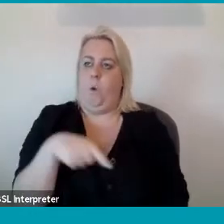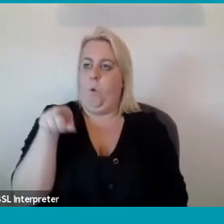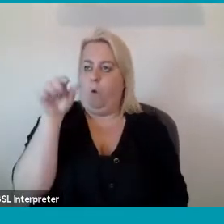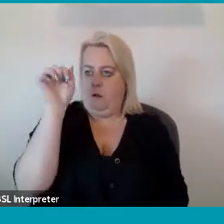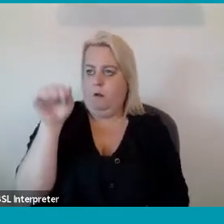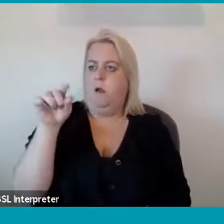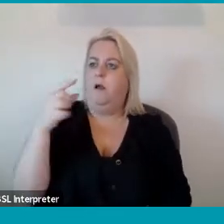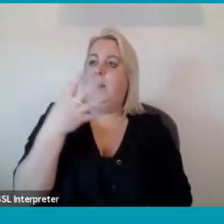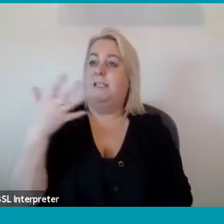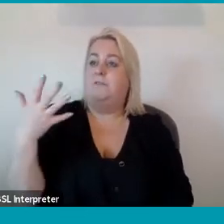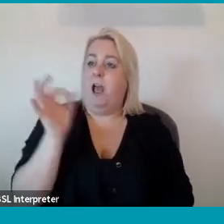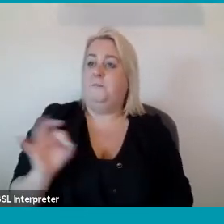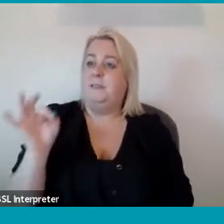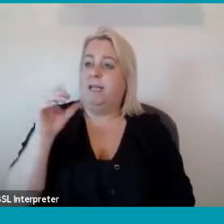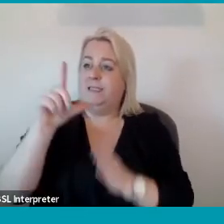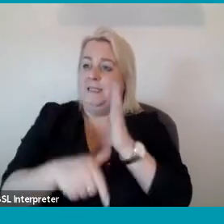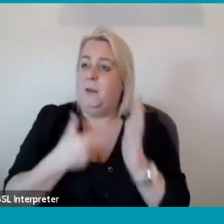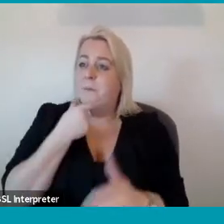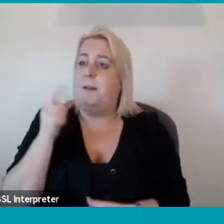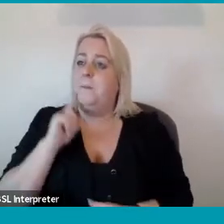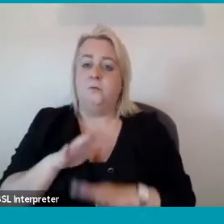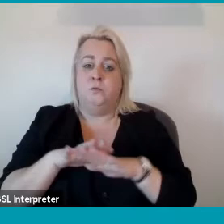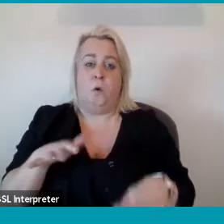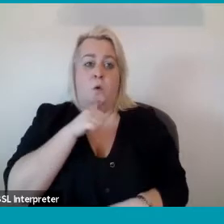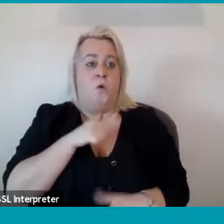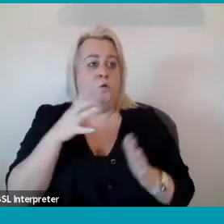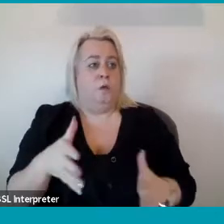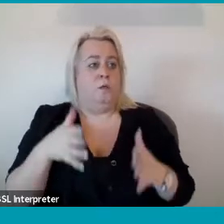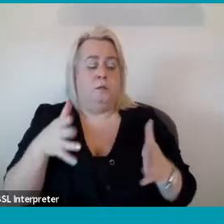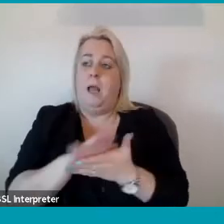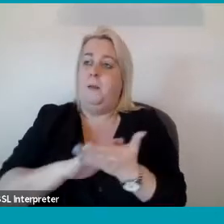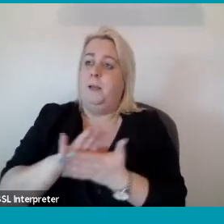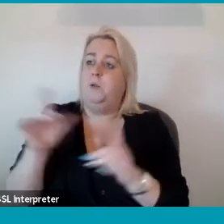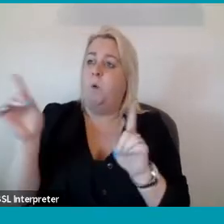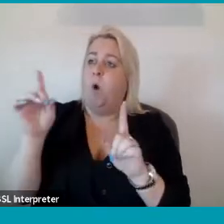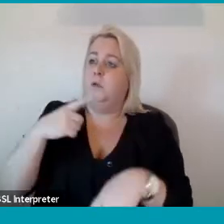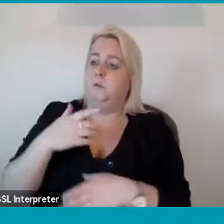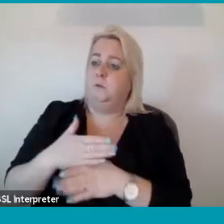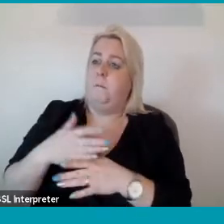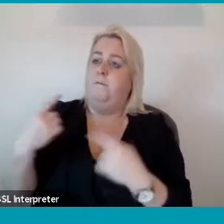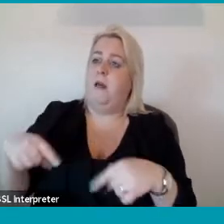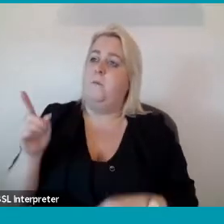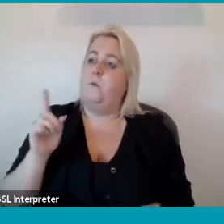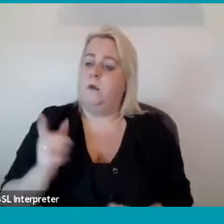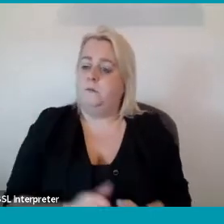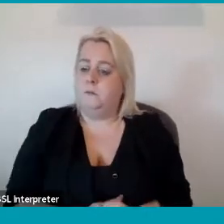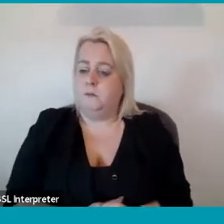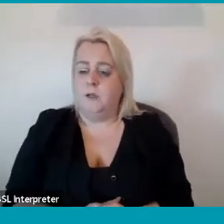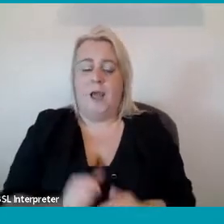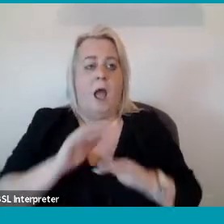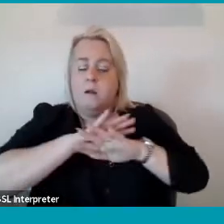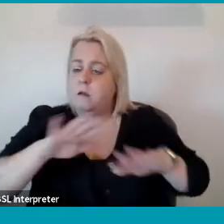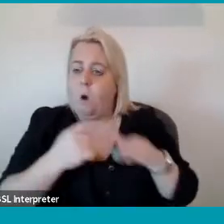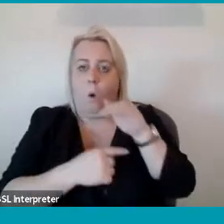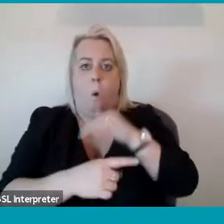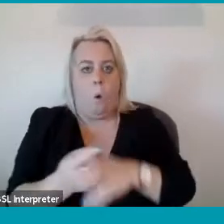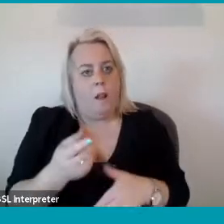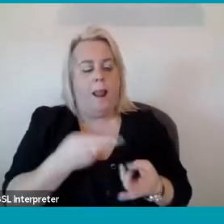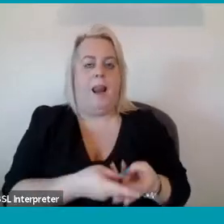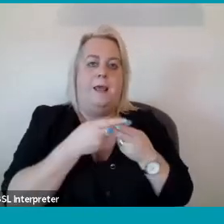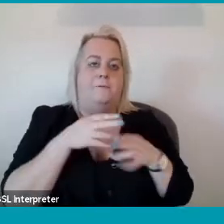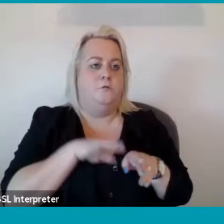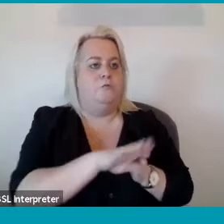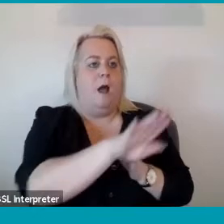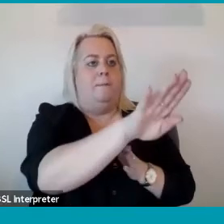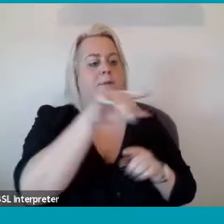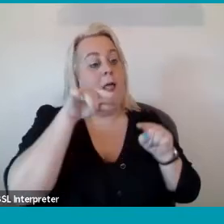other 95%? And so it's trying to get across to people that disability isn't just about ramps and lifts, although those things